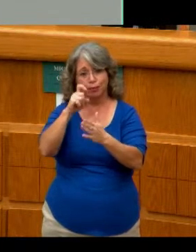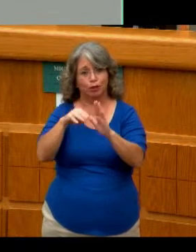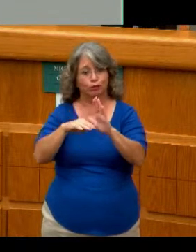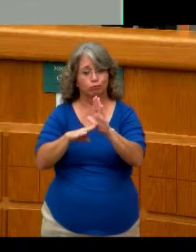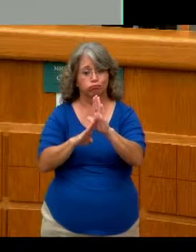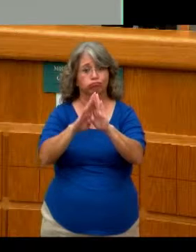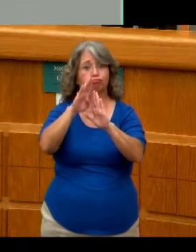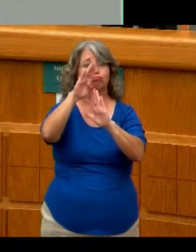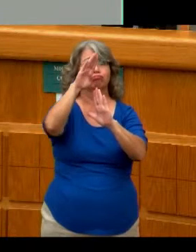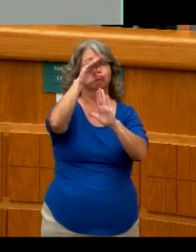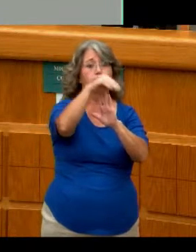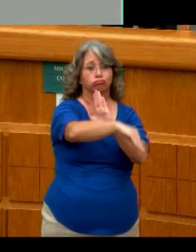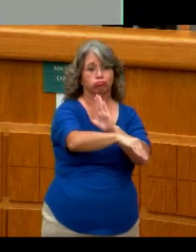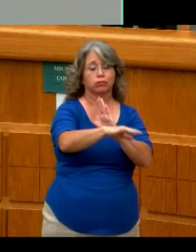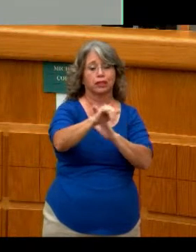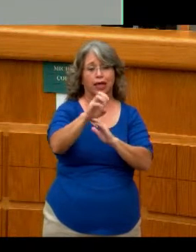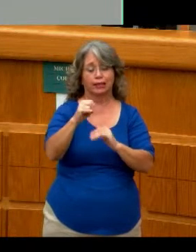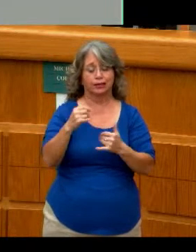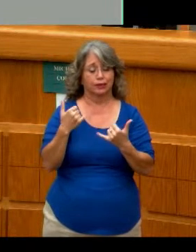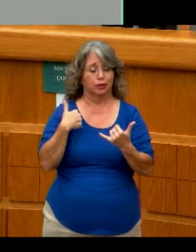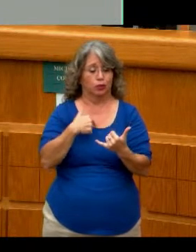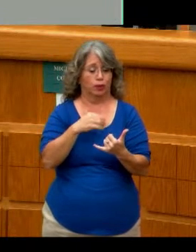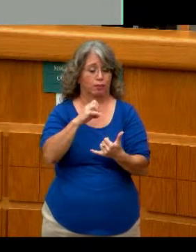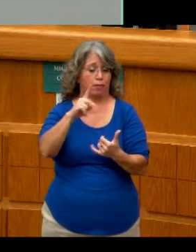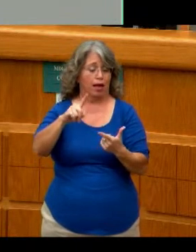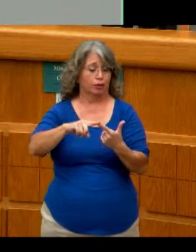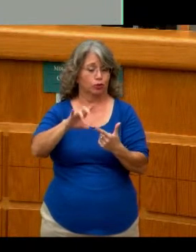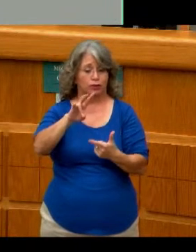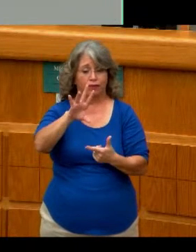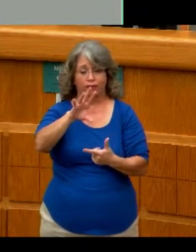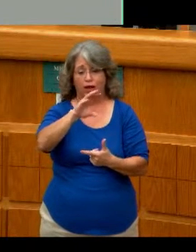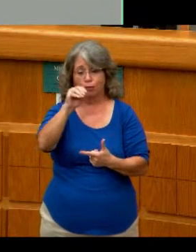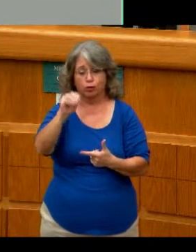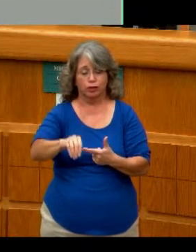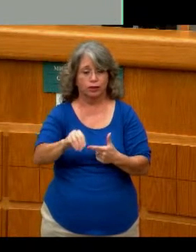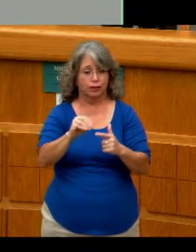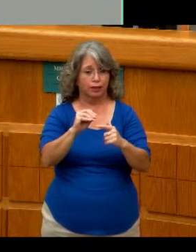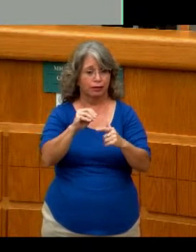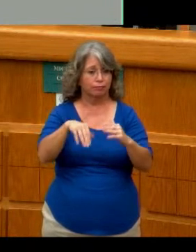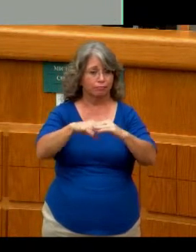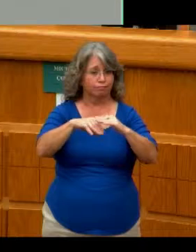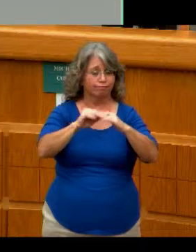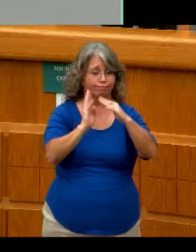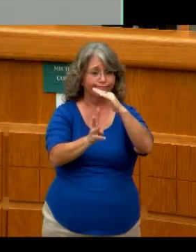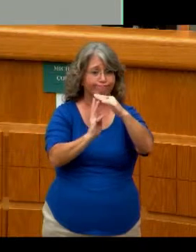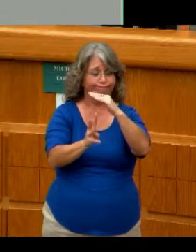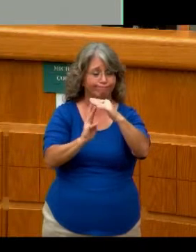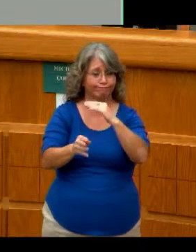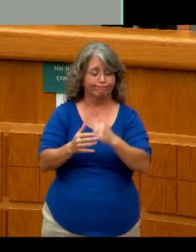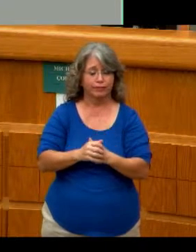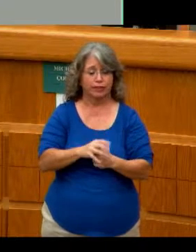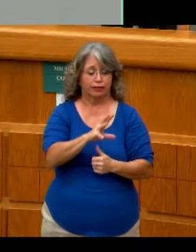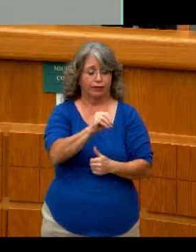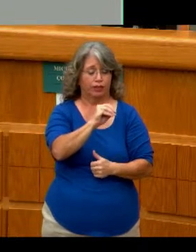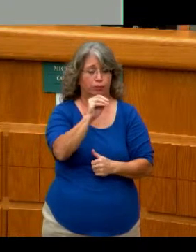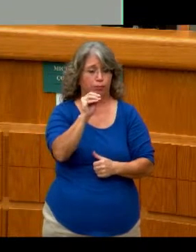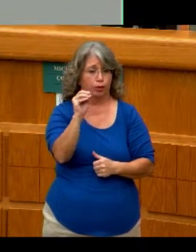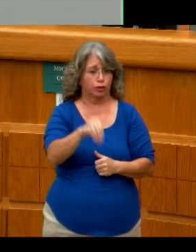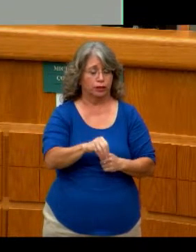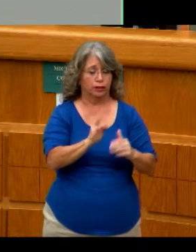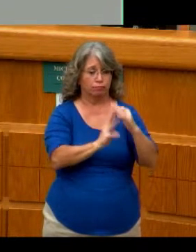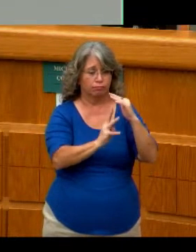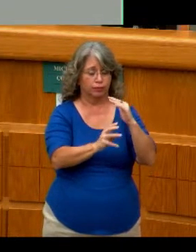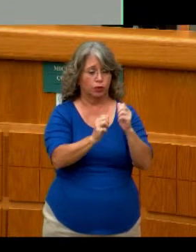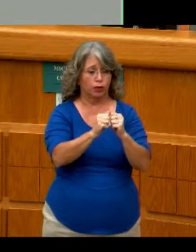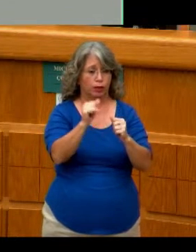the summer outbreak. And now we're in the same level of openness where 75% capacity at